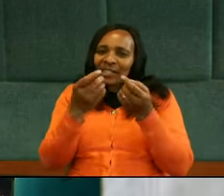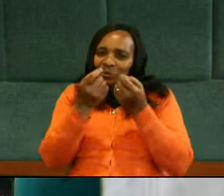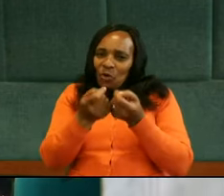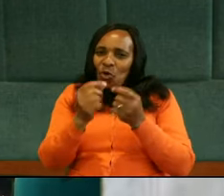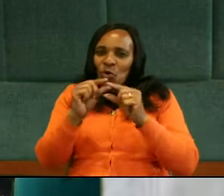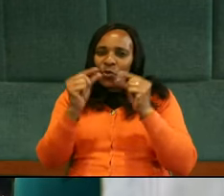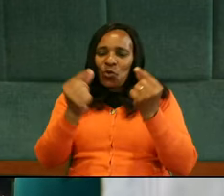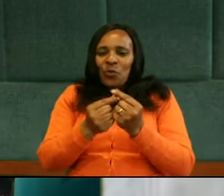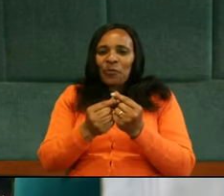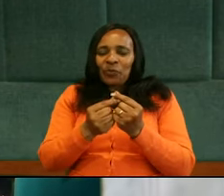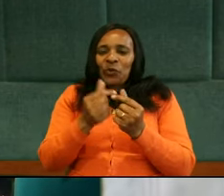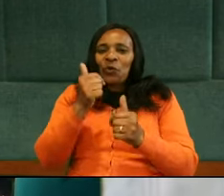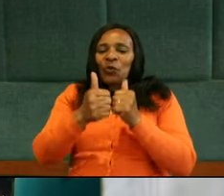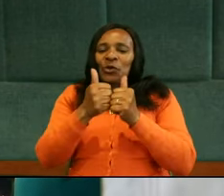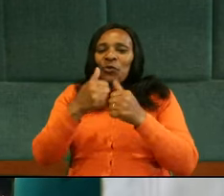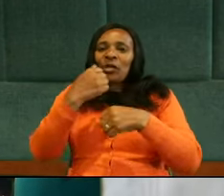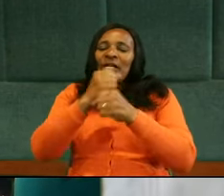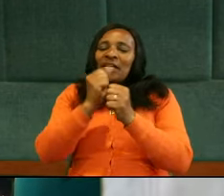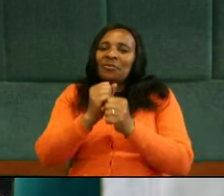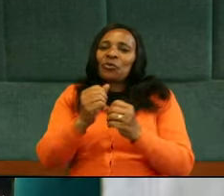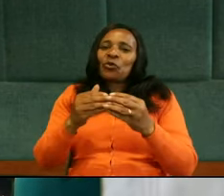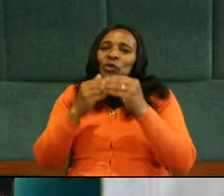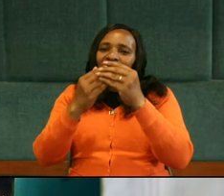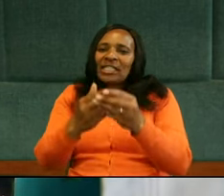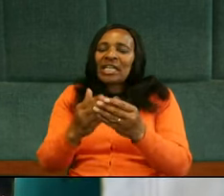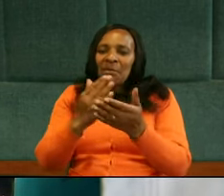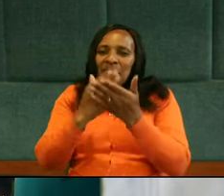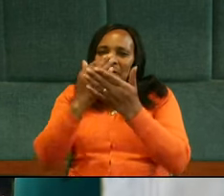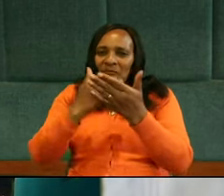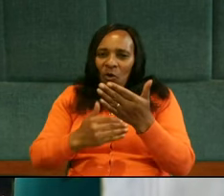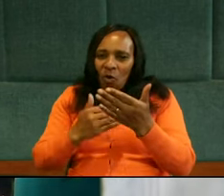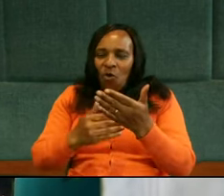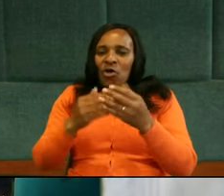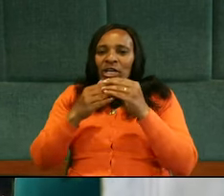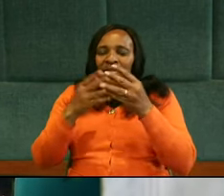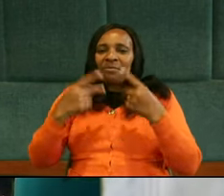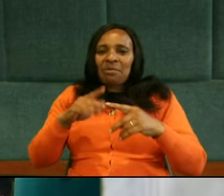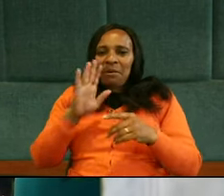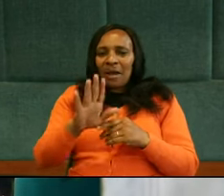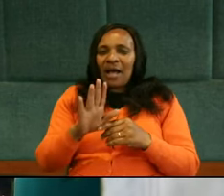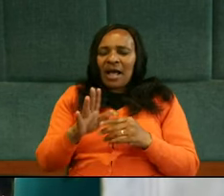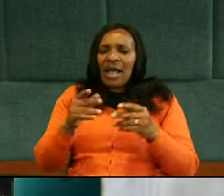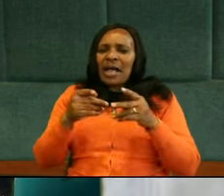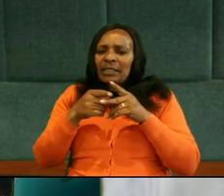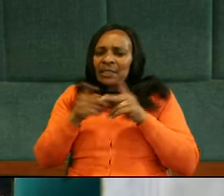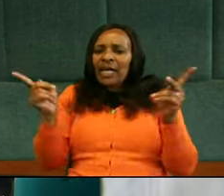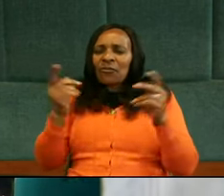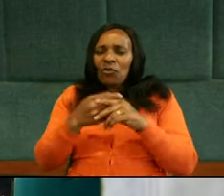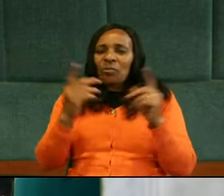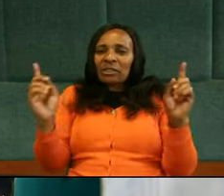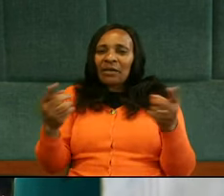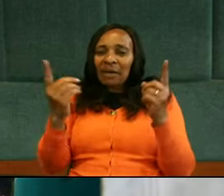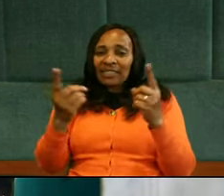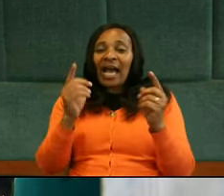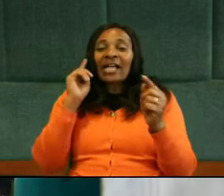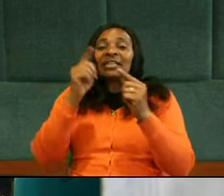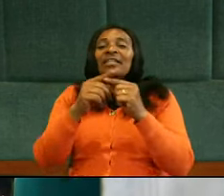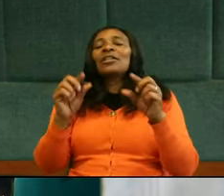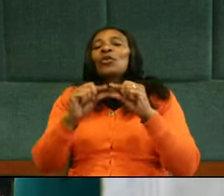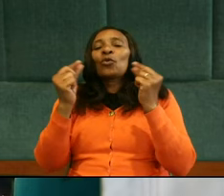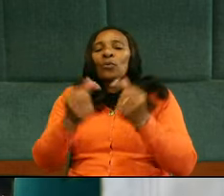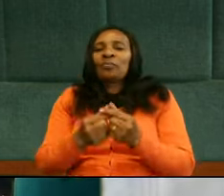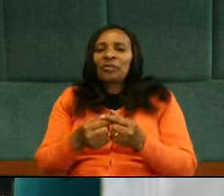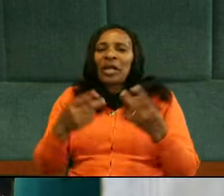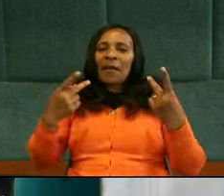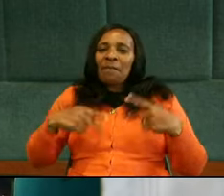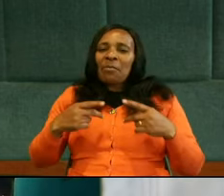was teaching him to lead before he could lead his own people. He began from shepherds, then to the group, the people